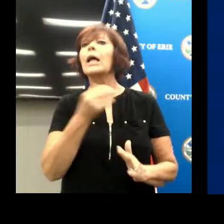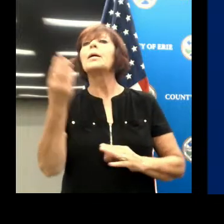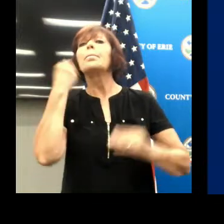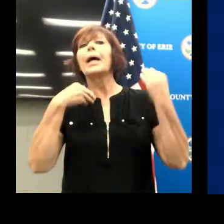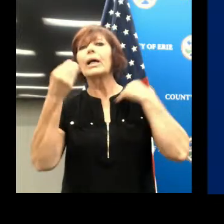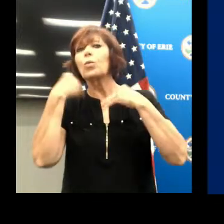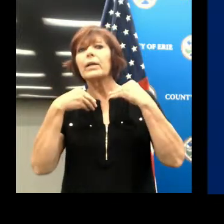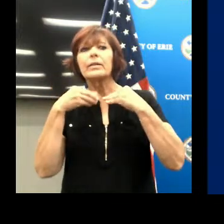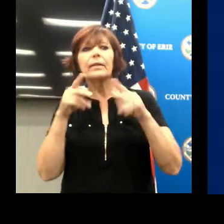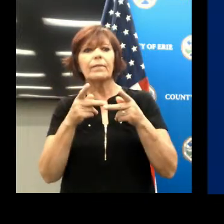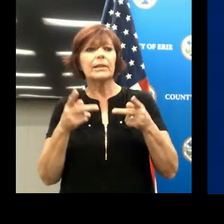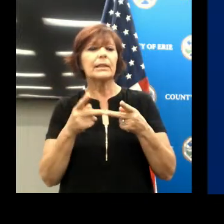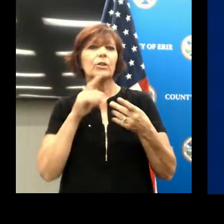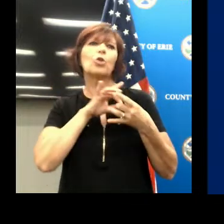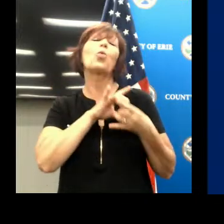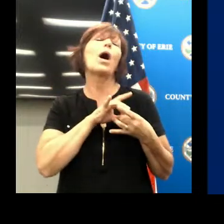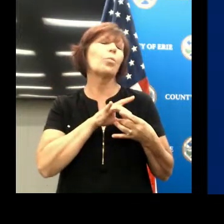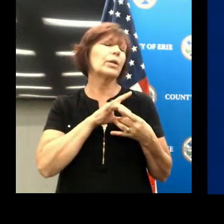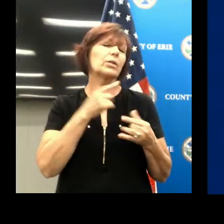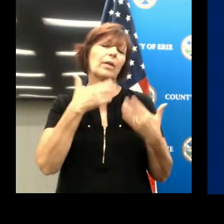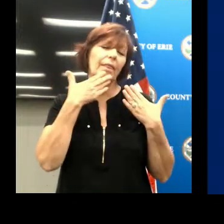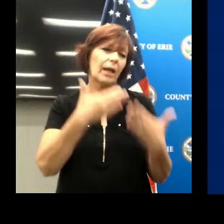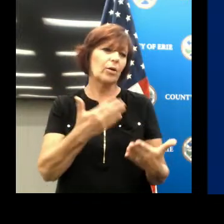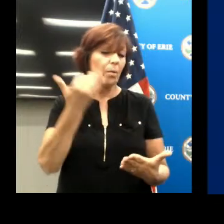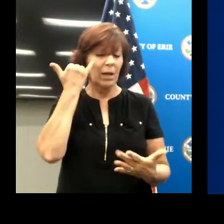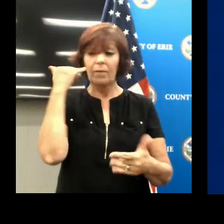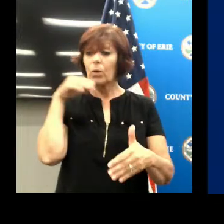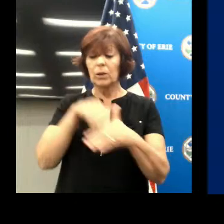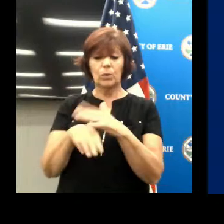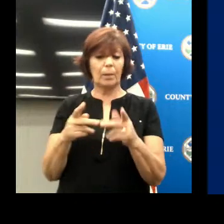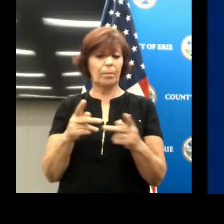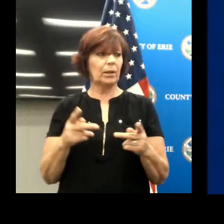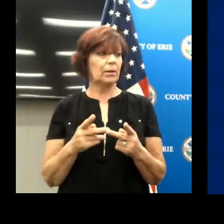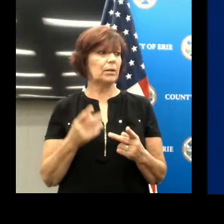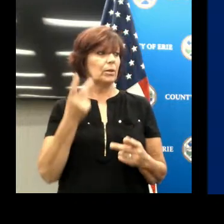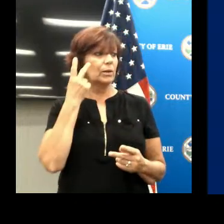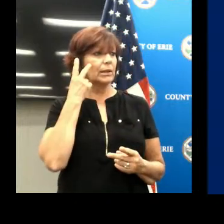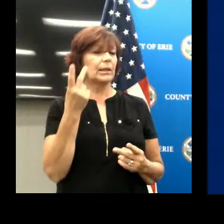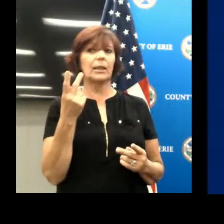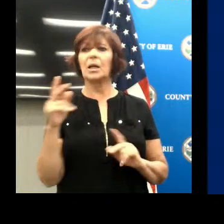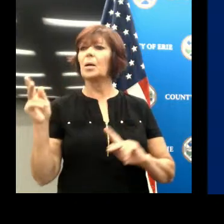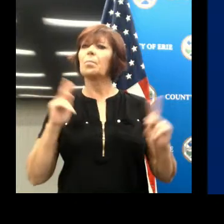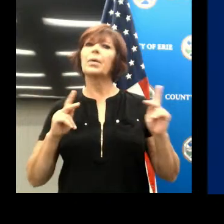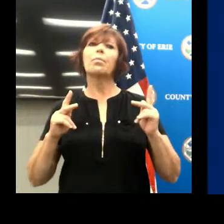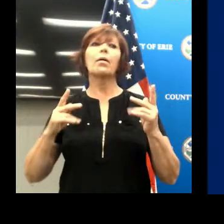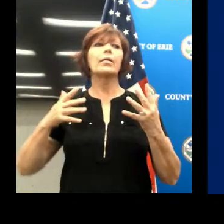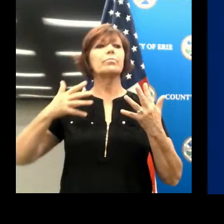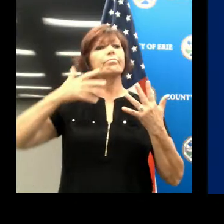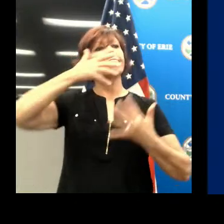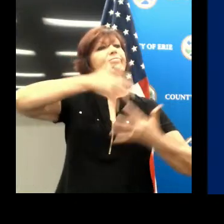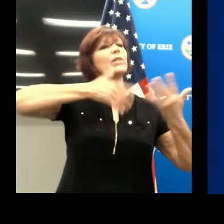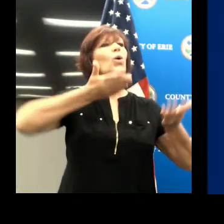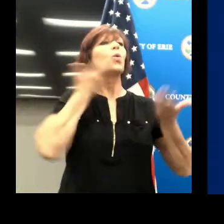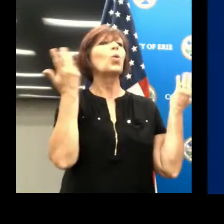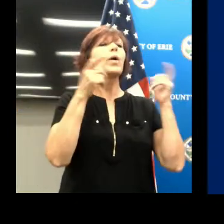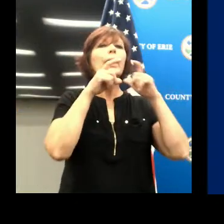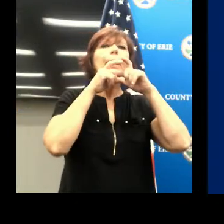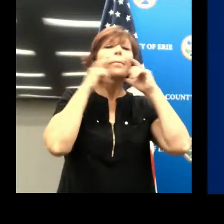being cooperative. So thank you. But again, if you walk into a place, you see like people standing, not wearing